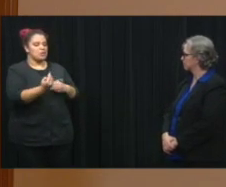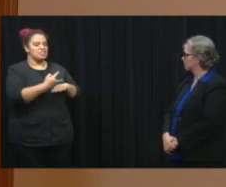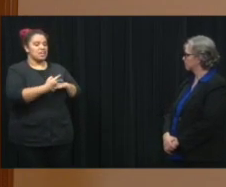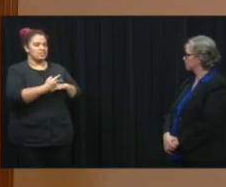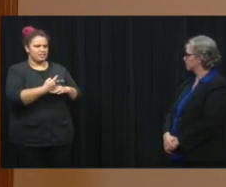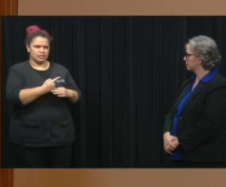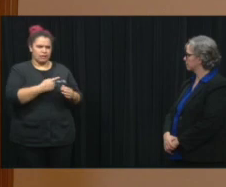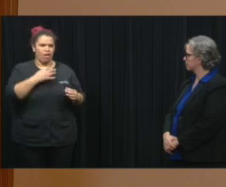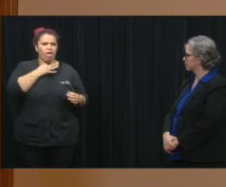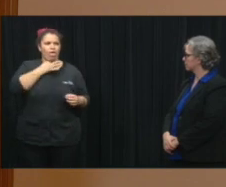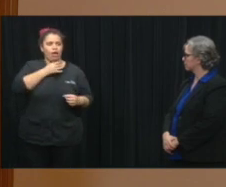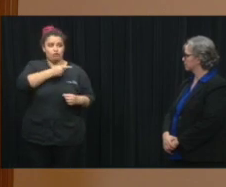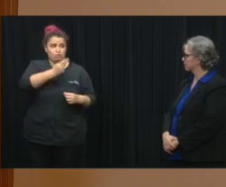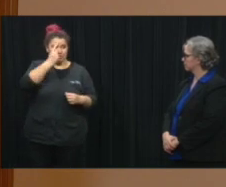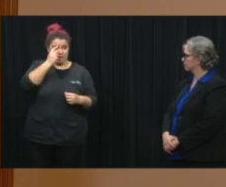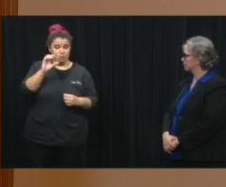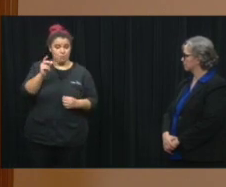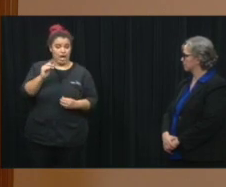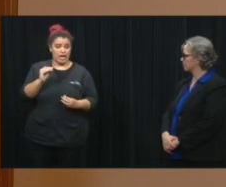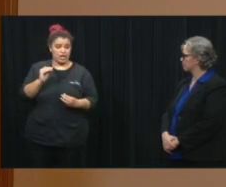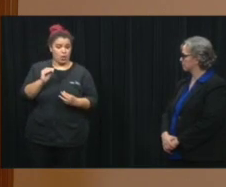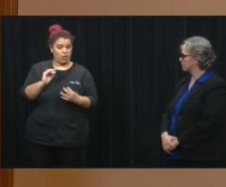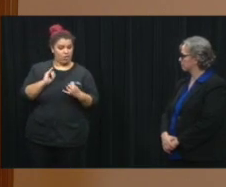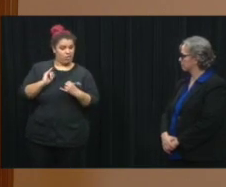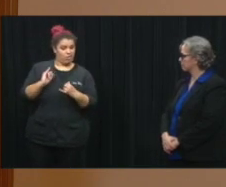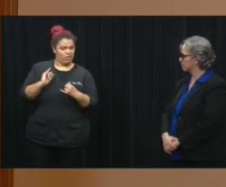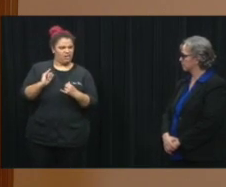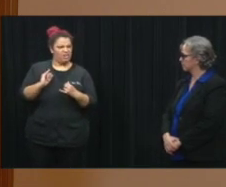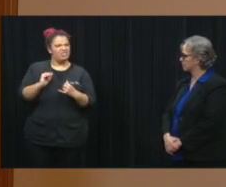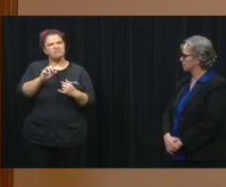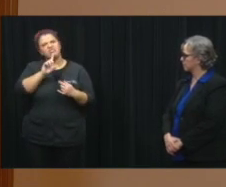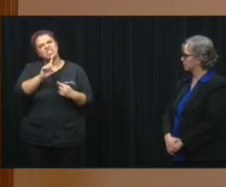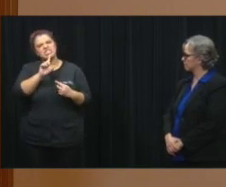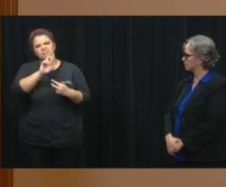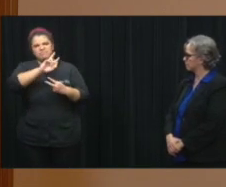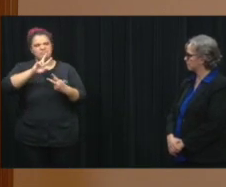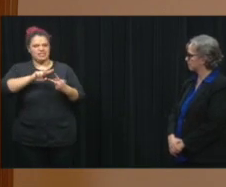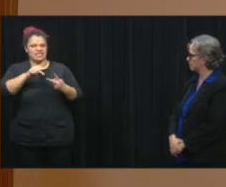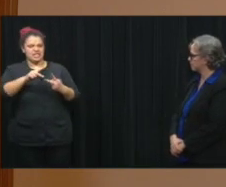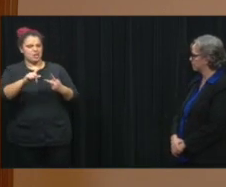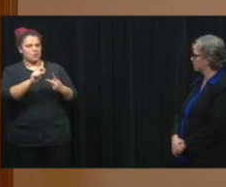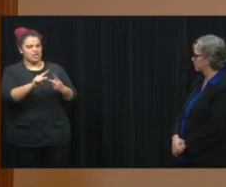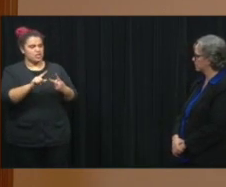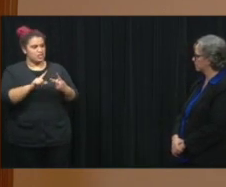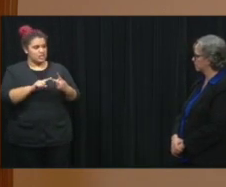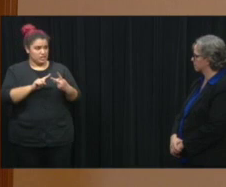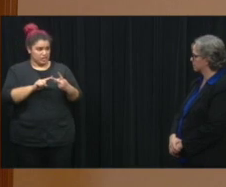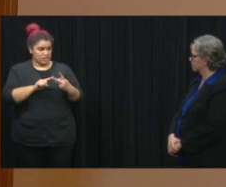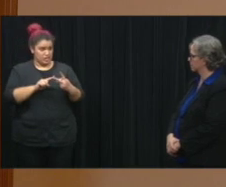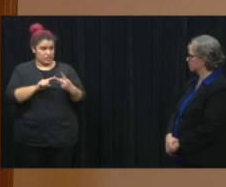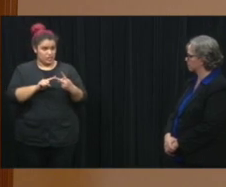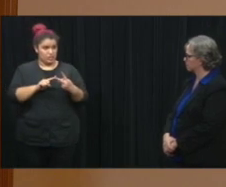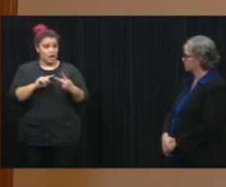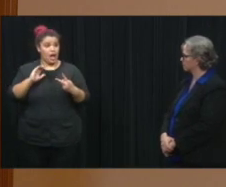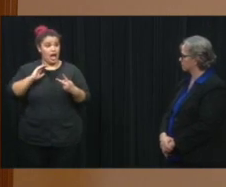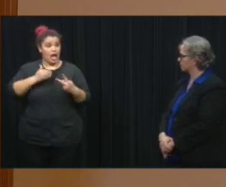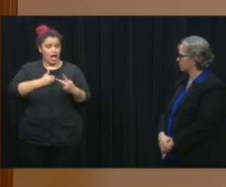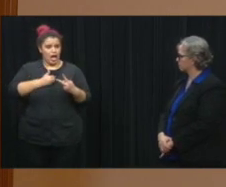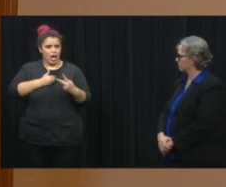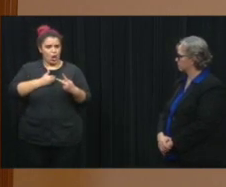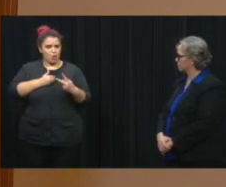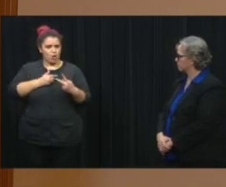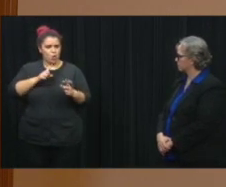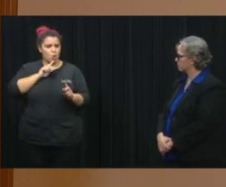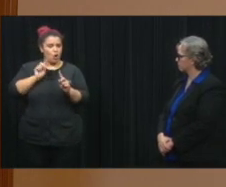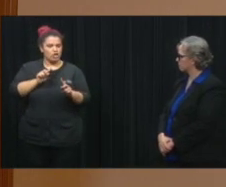in Ohio? And really, I guess another question, are we on the most strict lockdown?